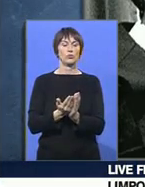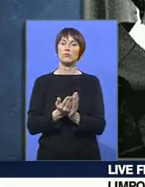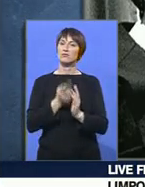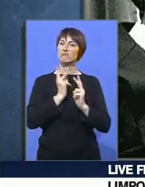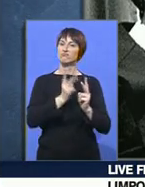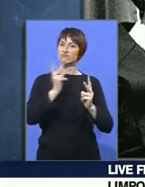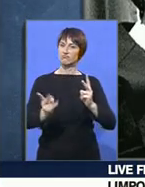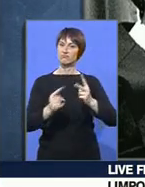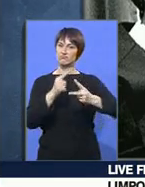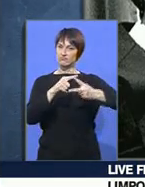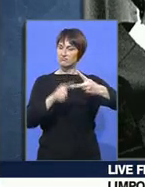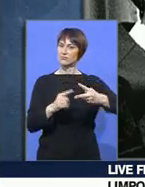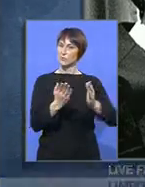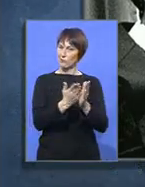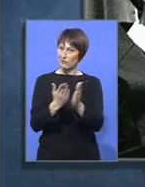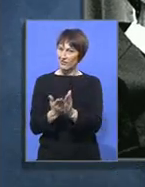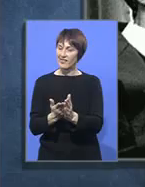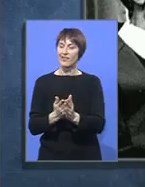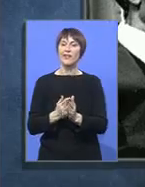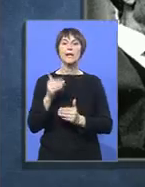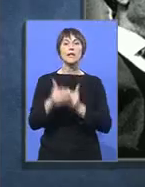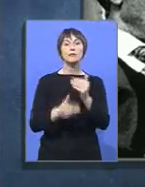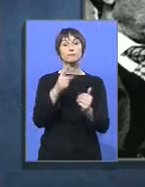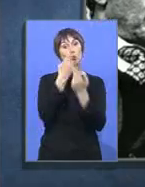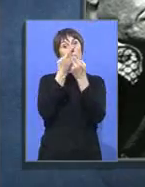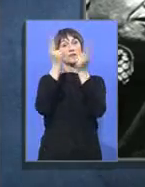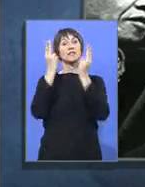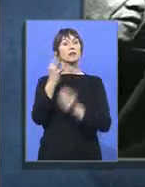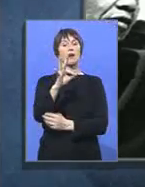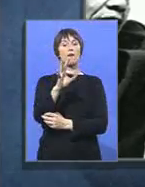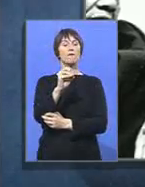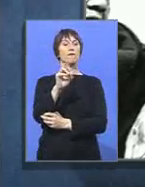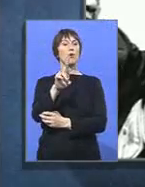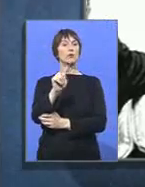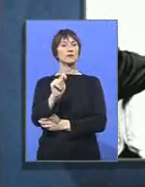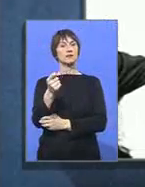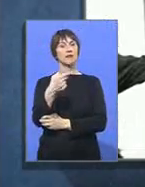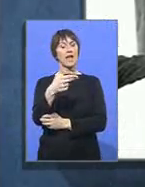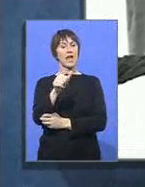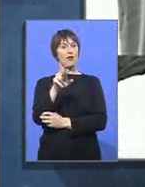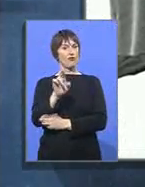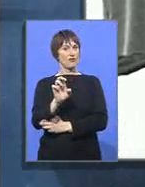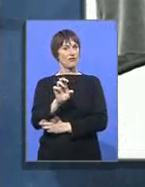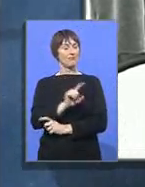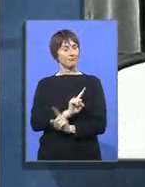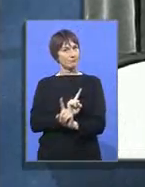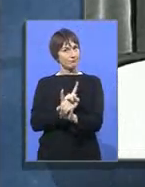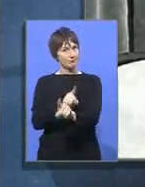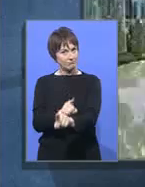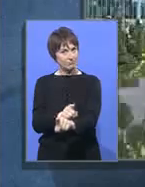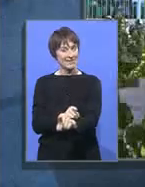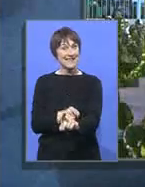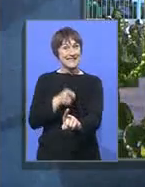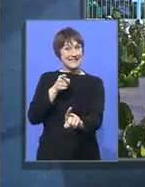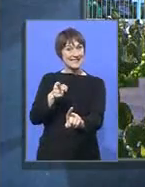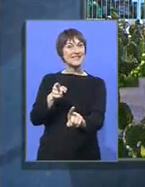Hilltown, and later went to Fort Hare, where his legendary friendship with